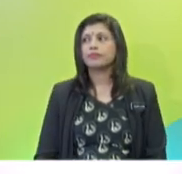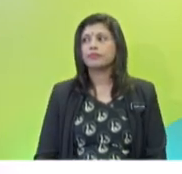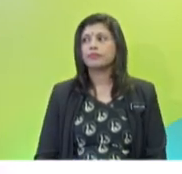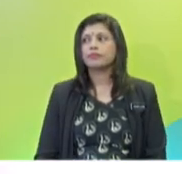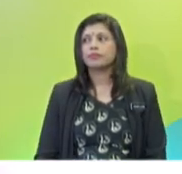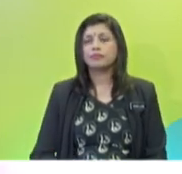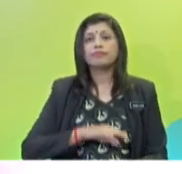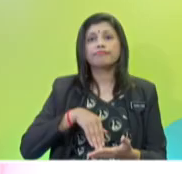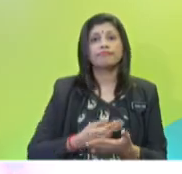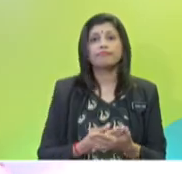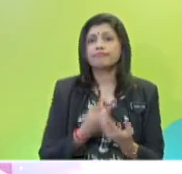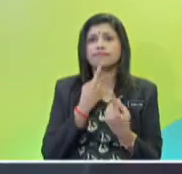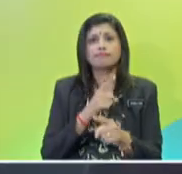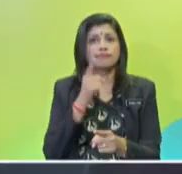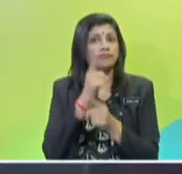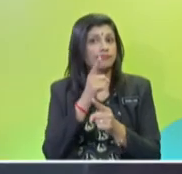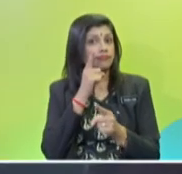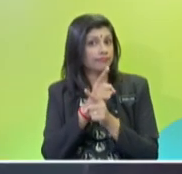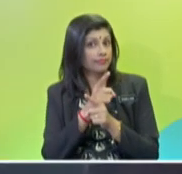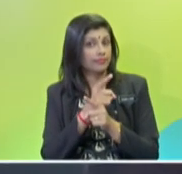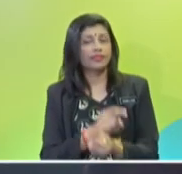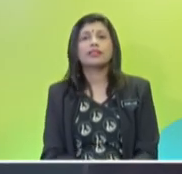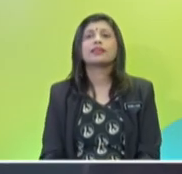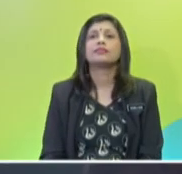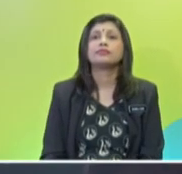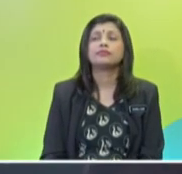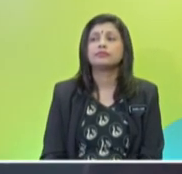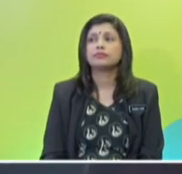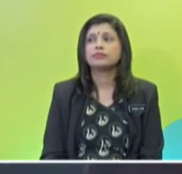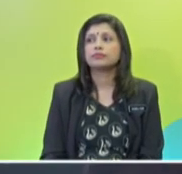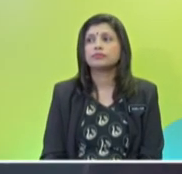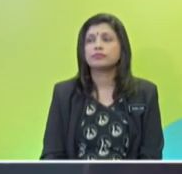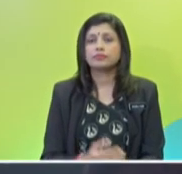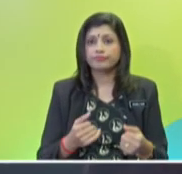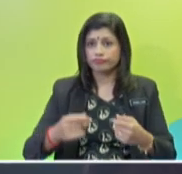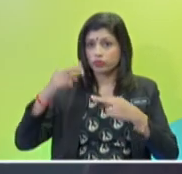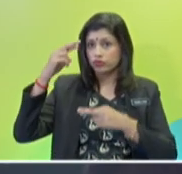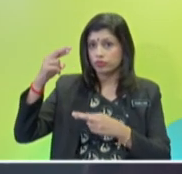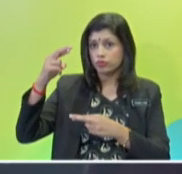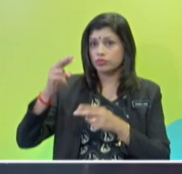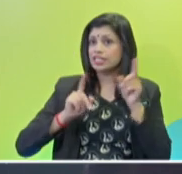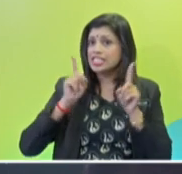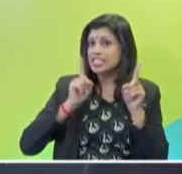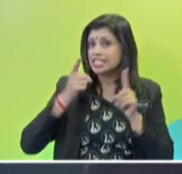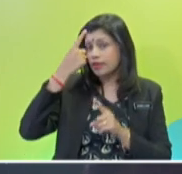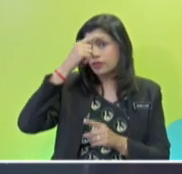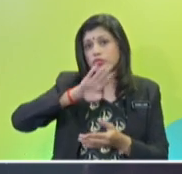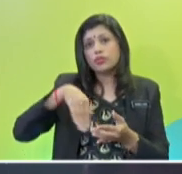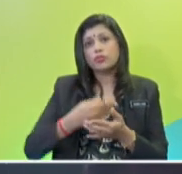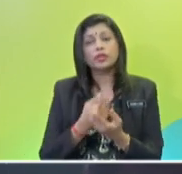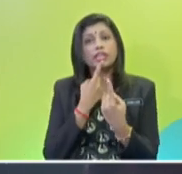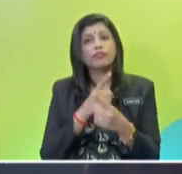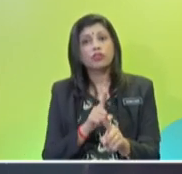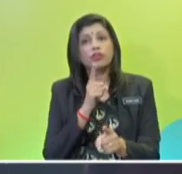Good job, everybody. So for your amazing job, let's reward them with a star each. Okay, everybody